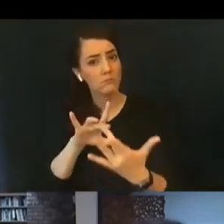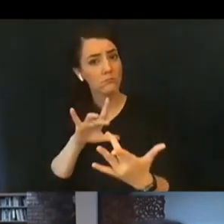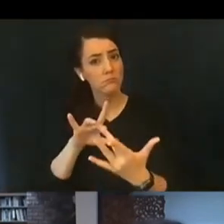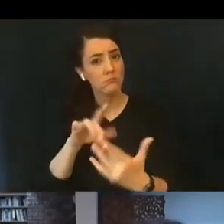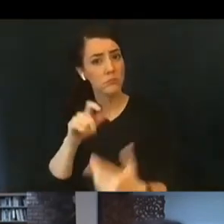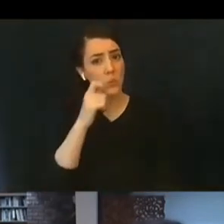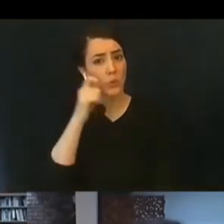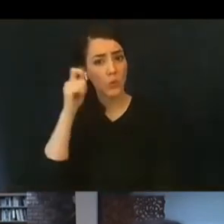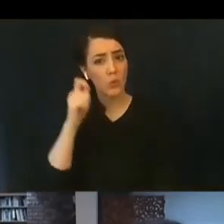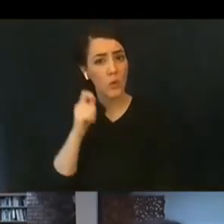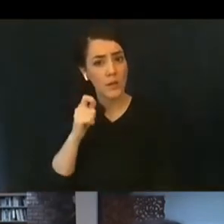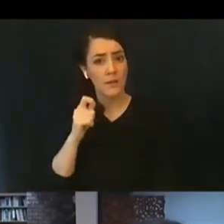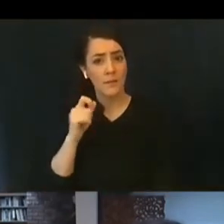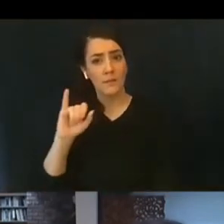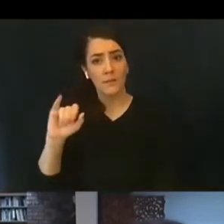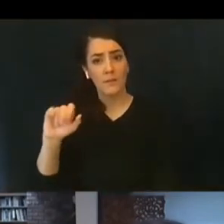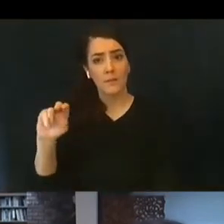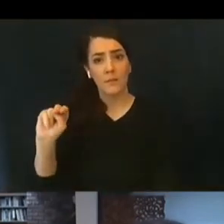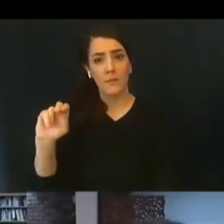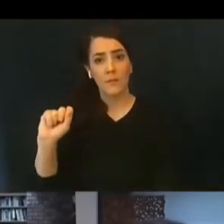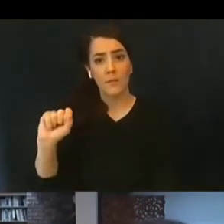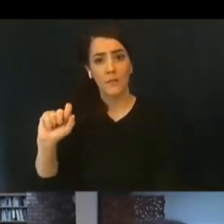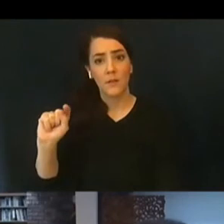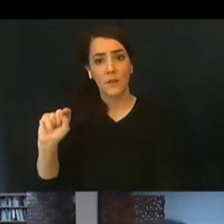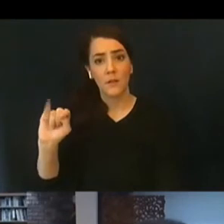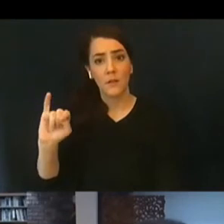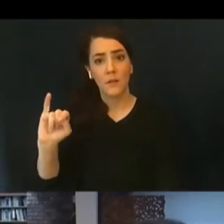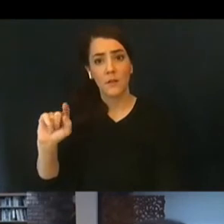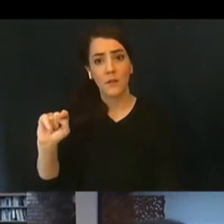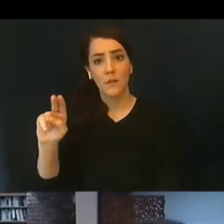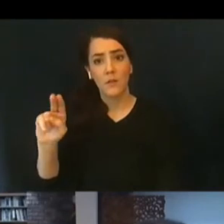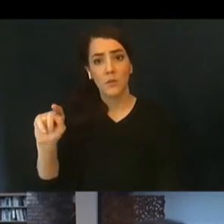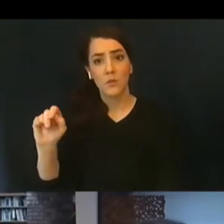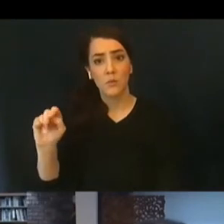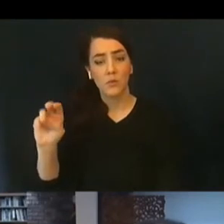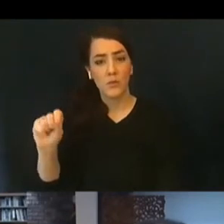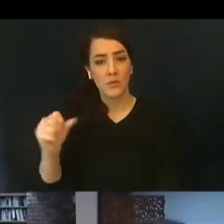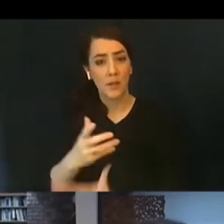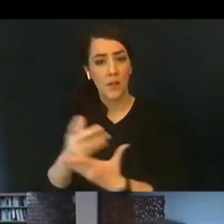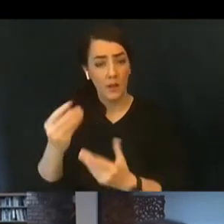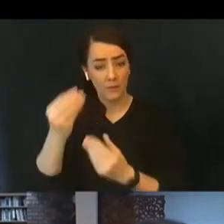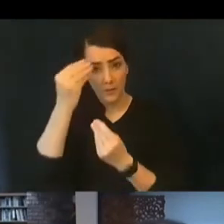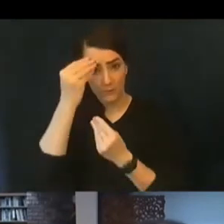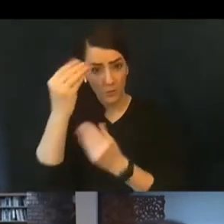uh, information in English. Also there is, for example,